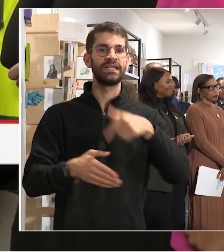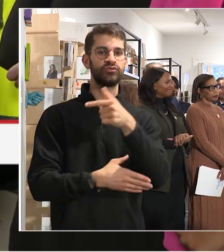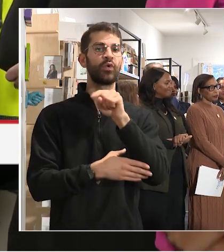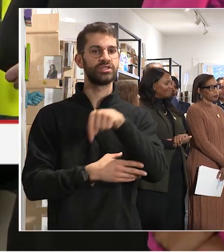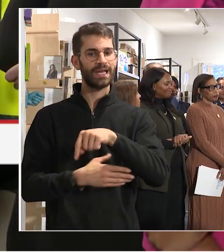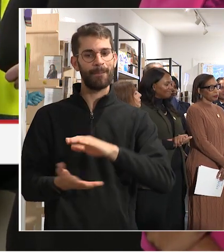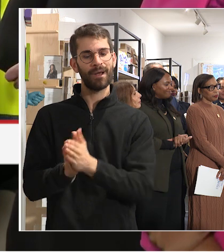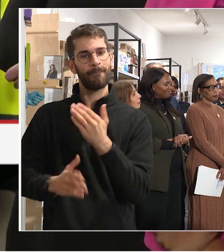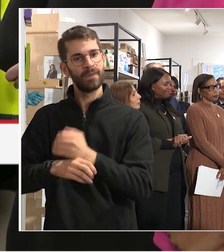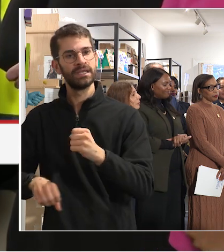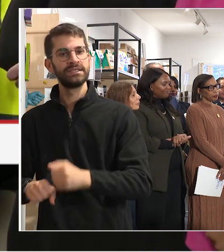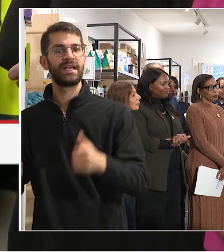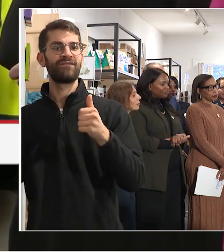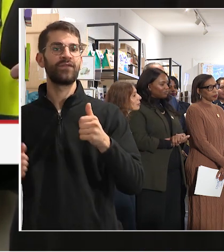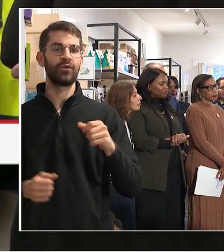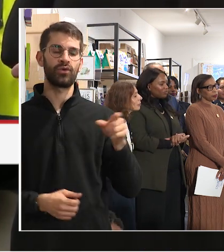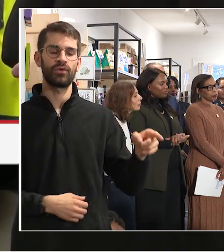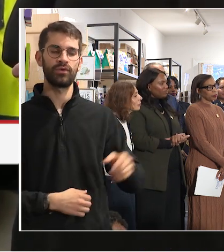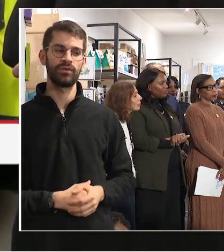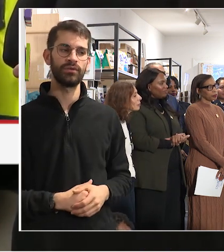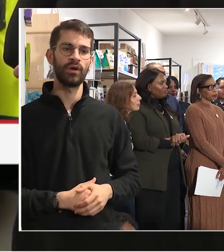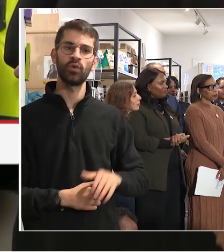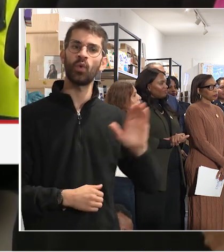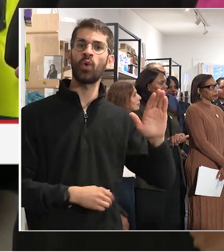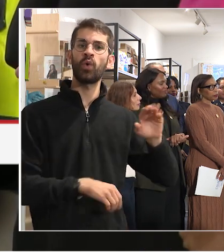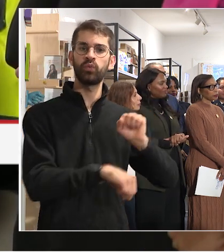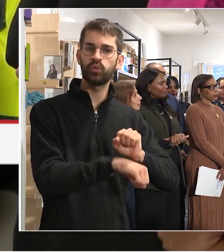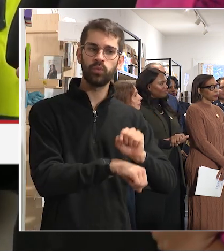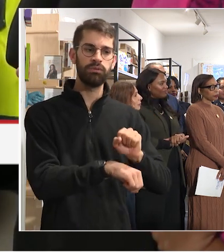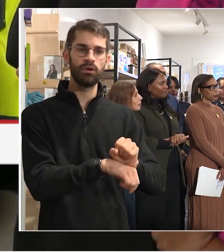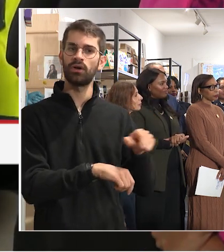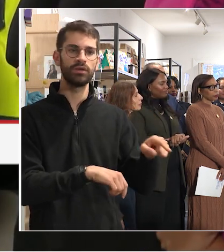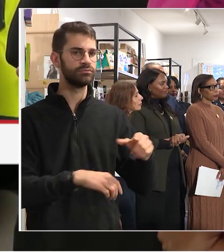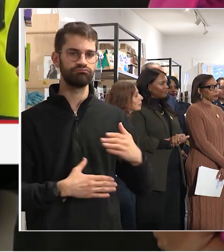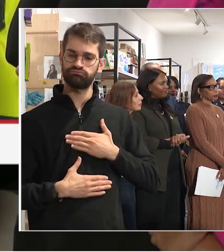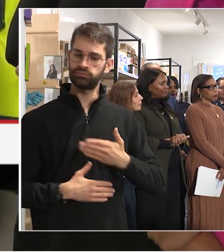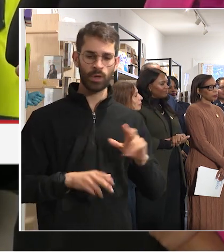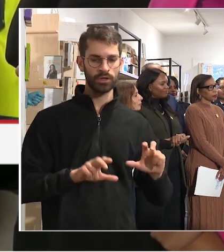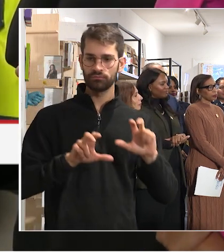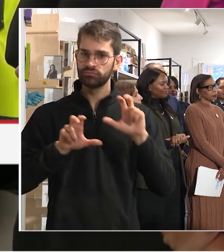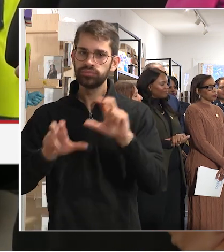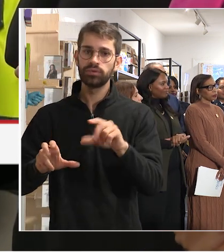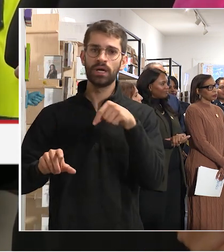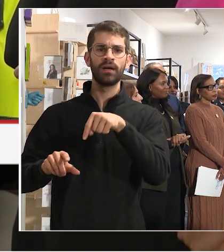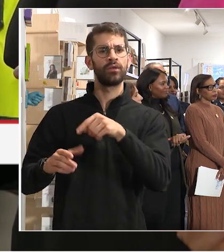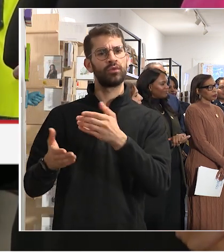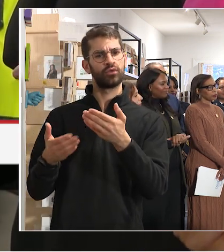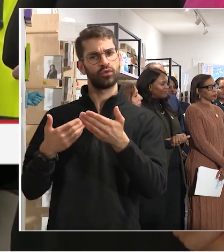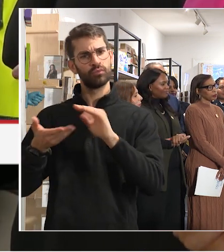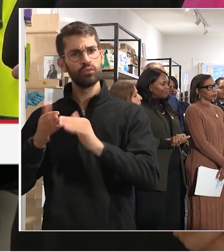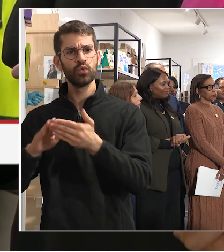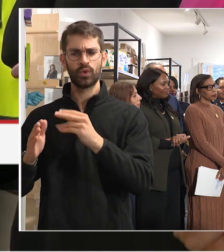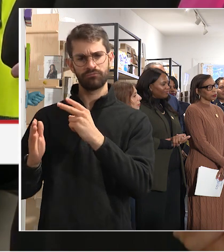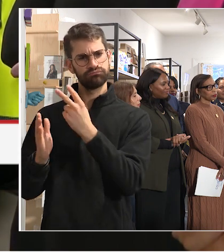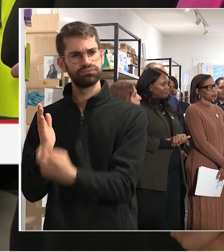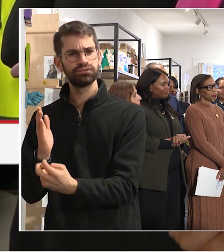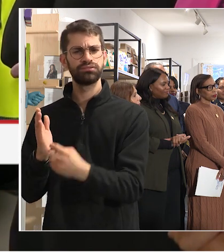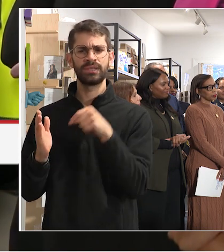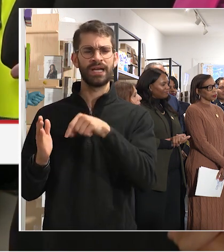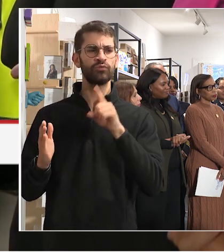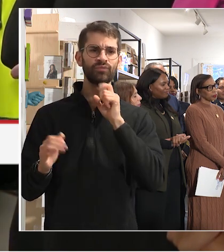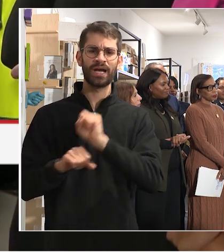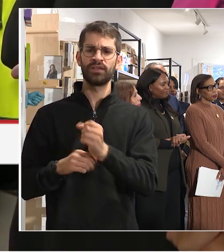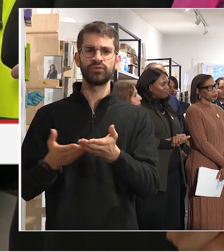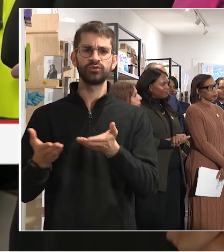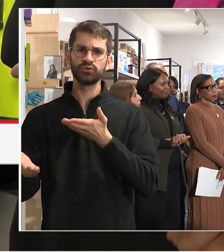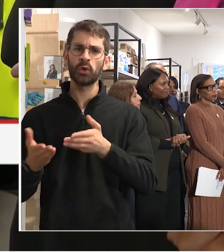MPO Williams is the type of officer that immerses herself into the community, and she deserves and serves and has integrated